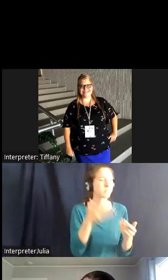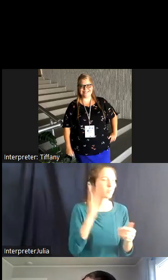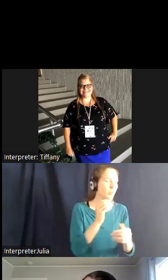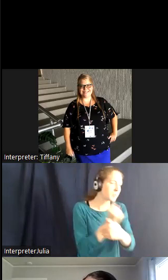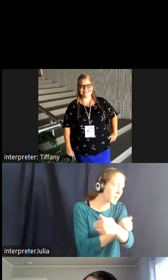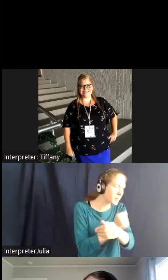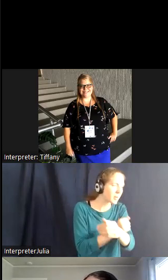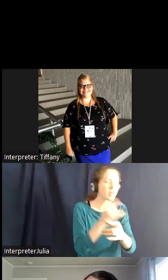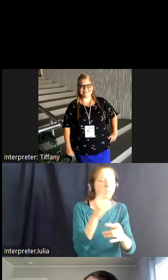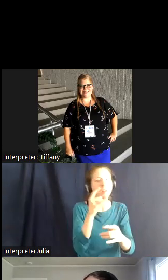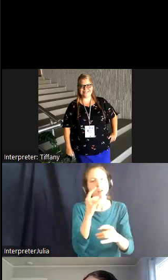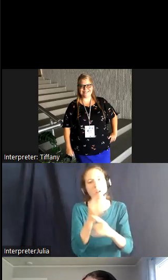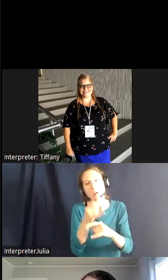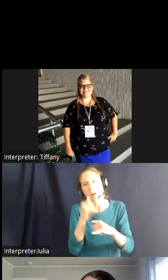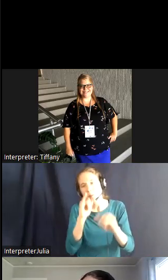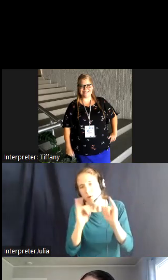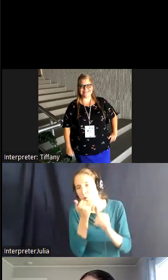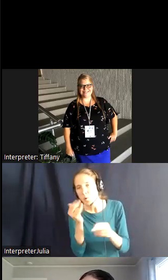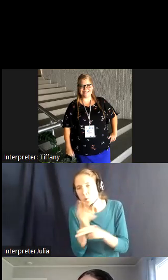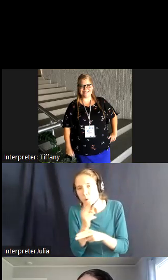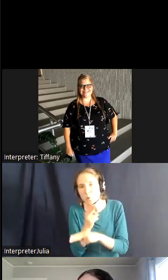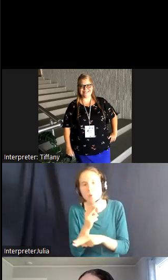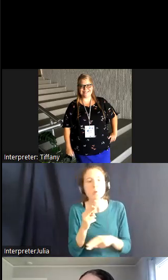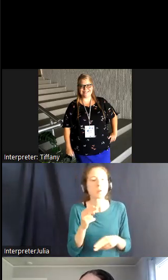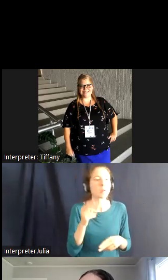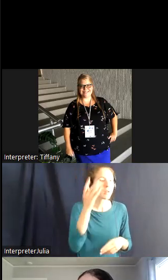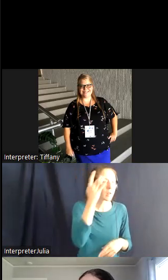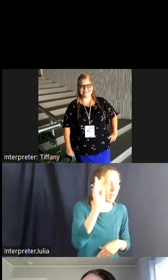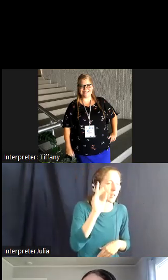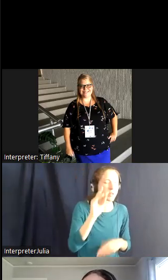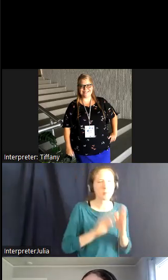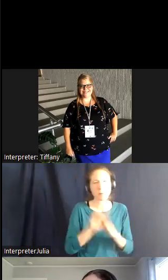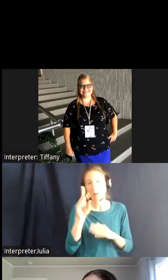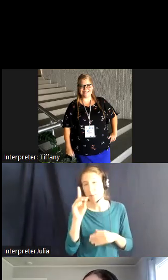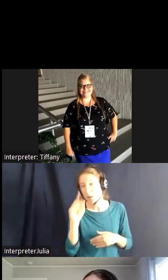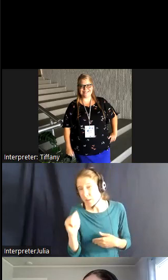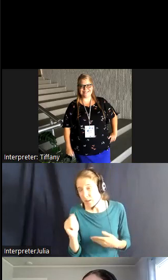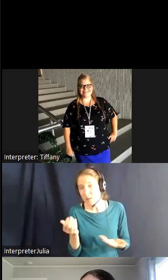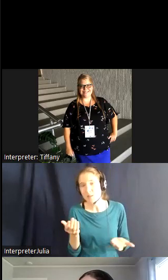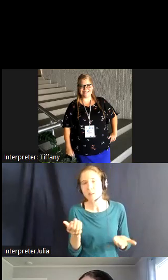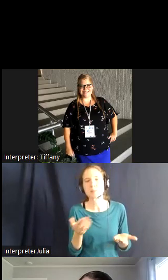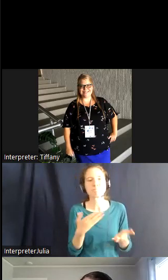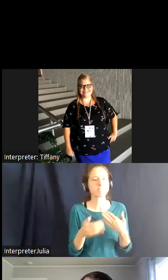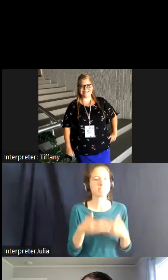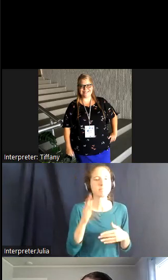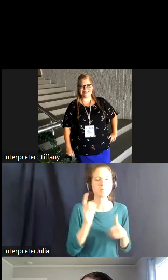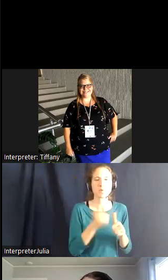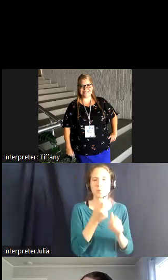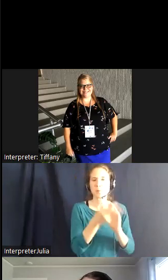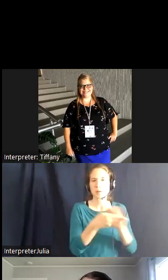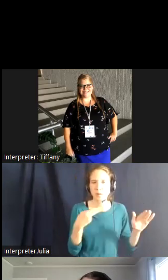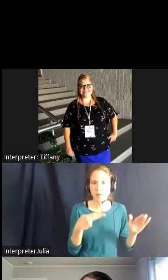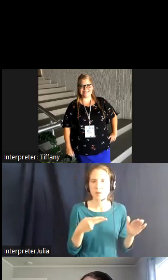or physical disability, intellectual or developmental disability, irrespective of primary diagnosis, co-occurring